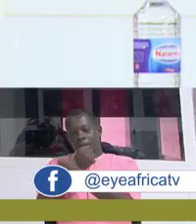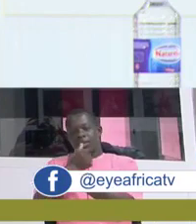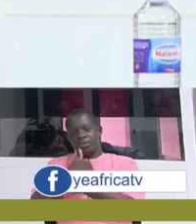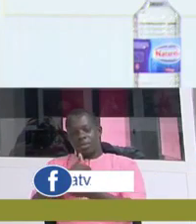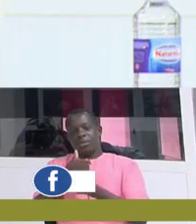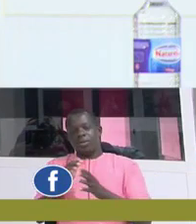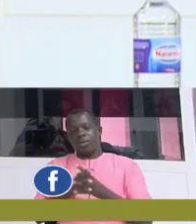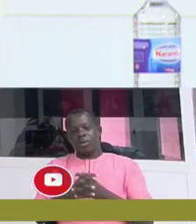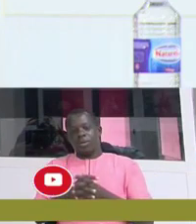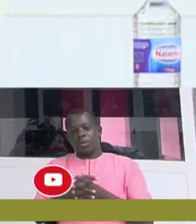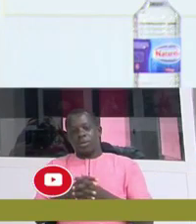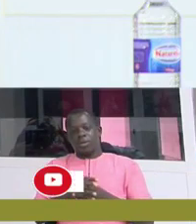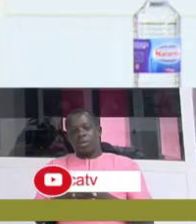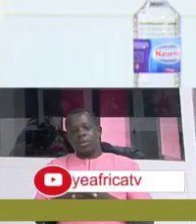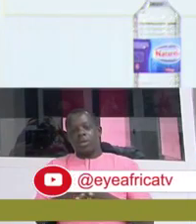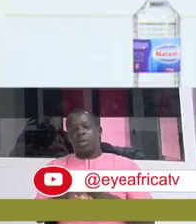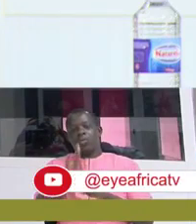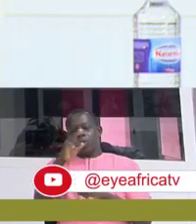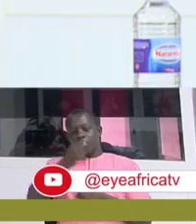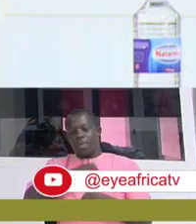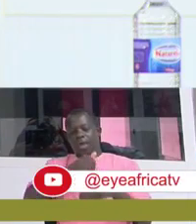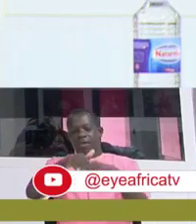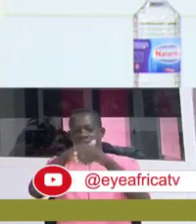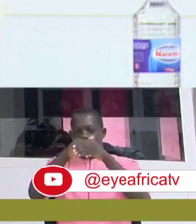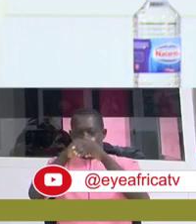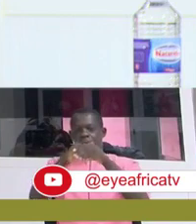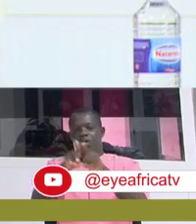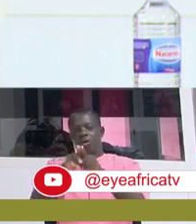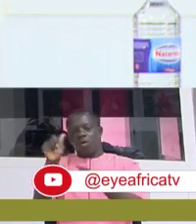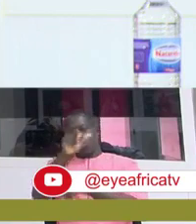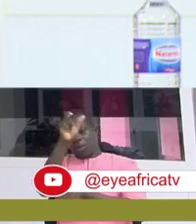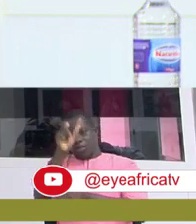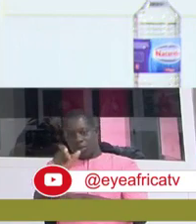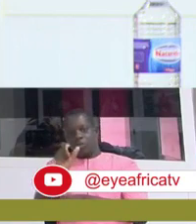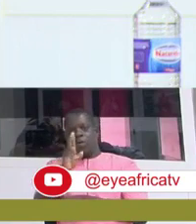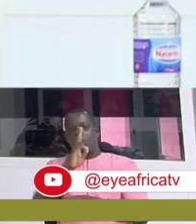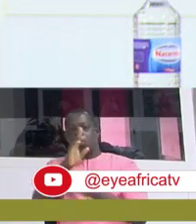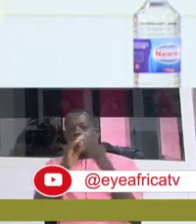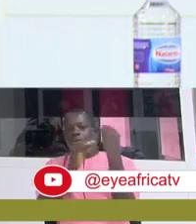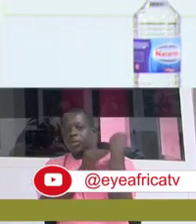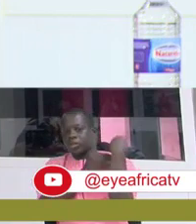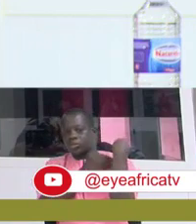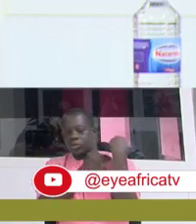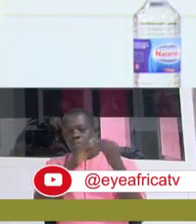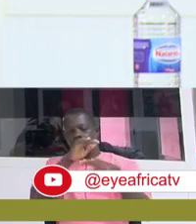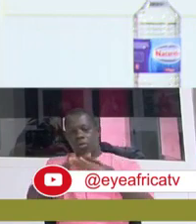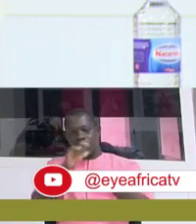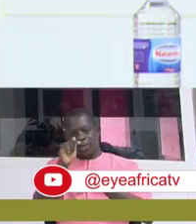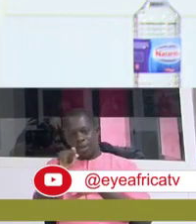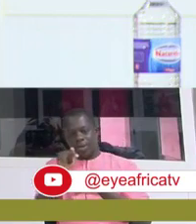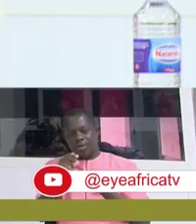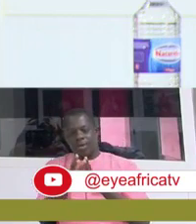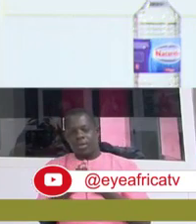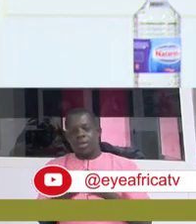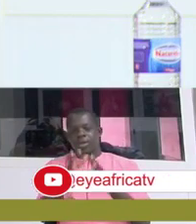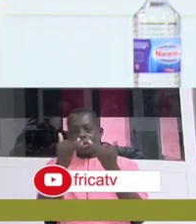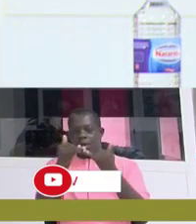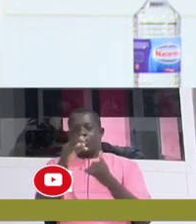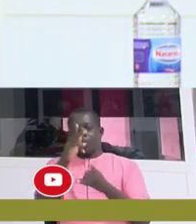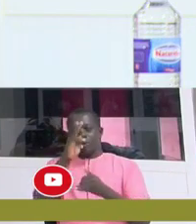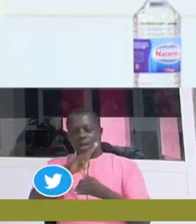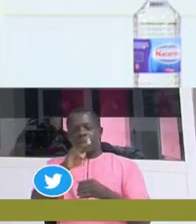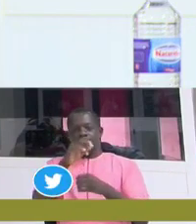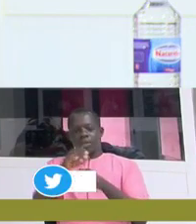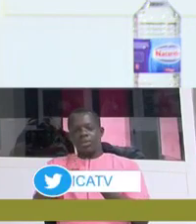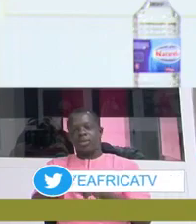me. Barina kafnyoma mbula. But my friend called Mbula. He was the man on duty. In Atamuta.